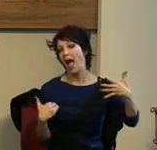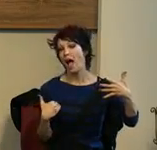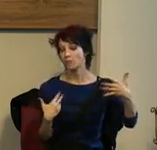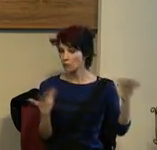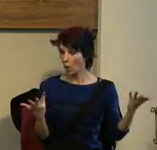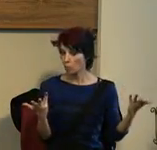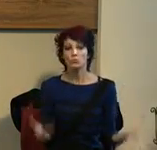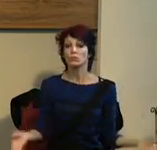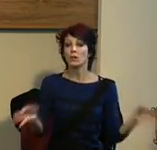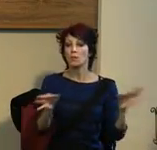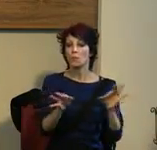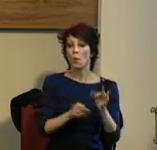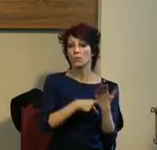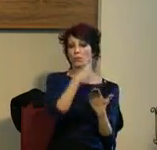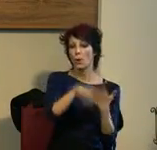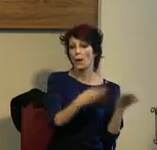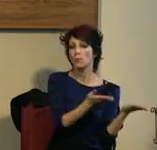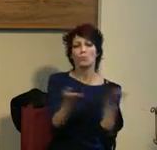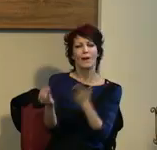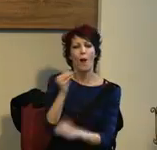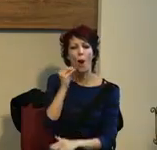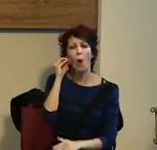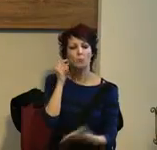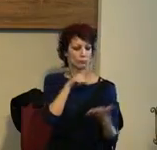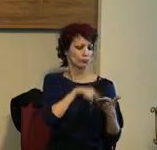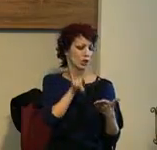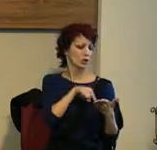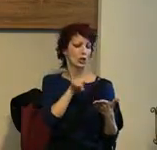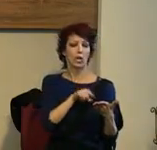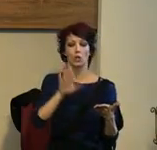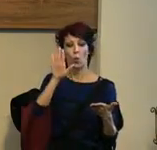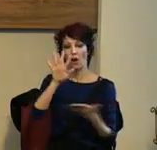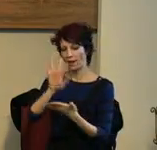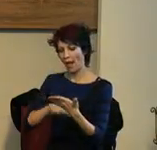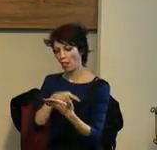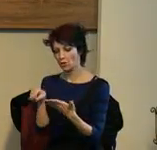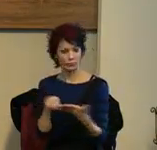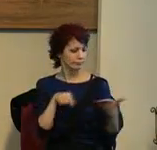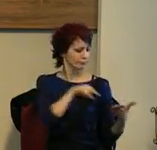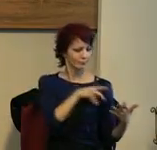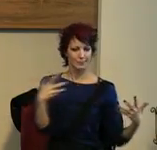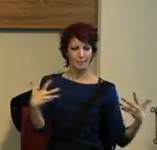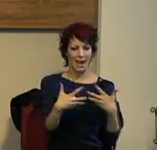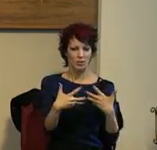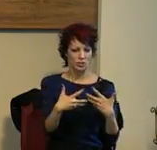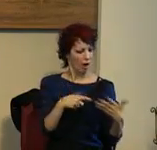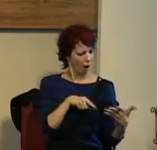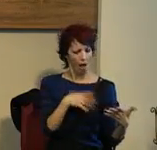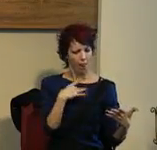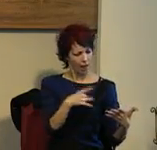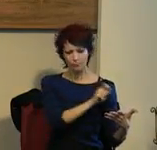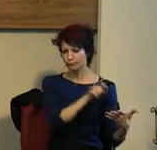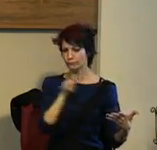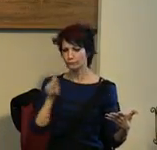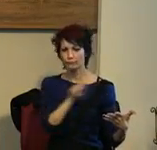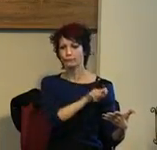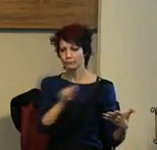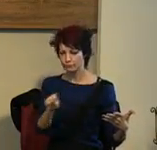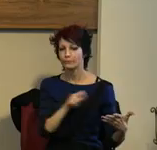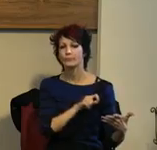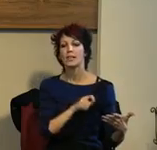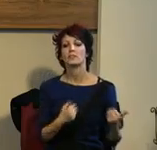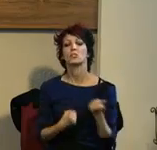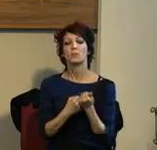at the announcements and check the calendar of events uh and please do join us as often as you possibly can as we build community one with each